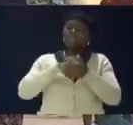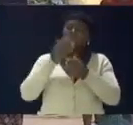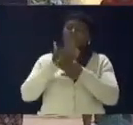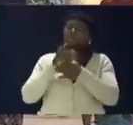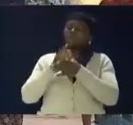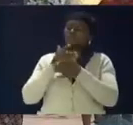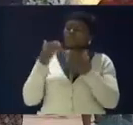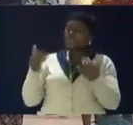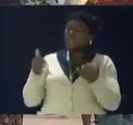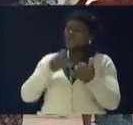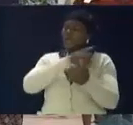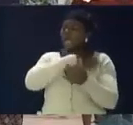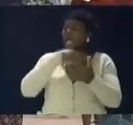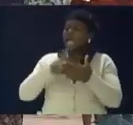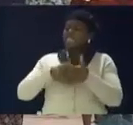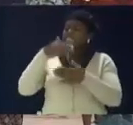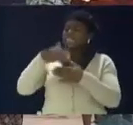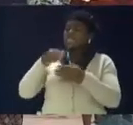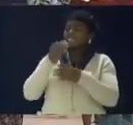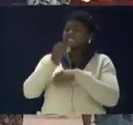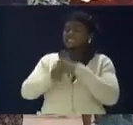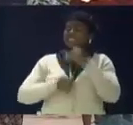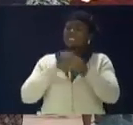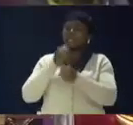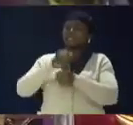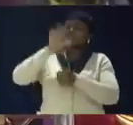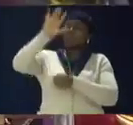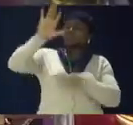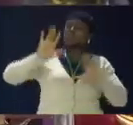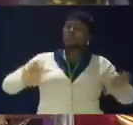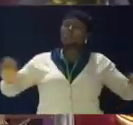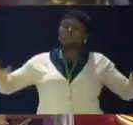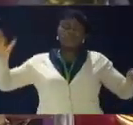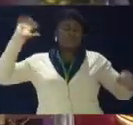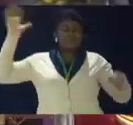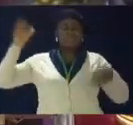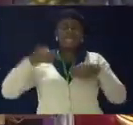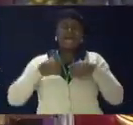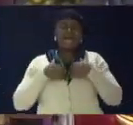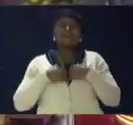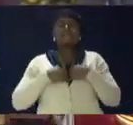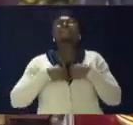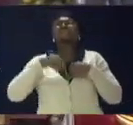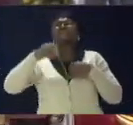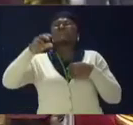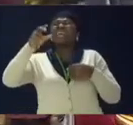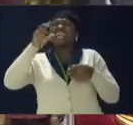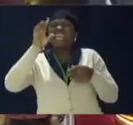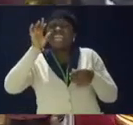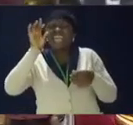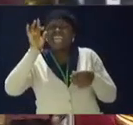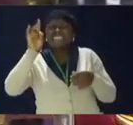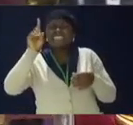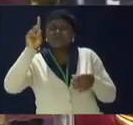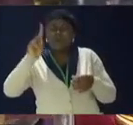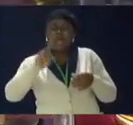and next year, your children will have had at least 81 breakthroughs.